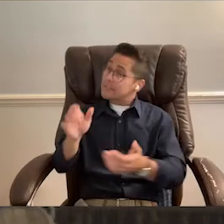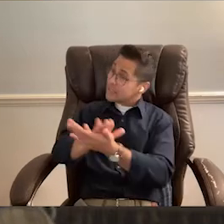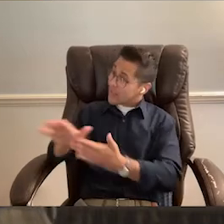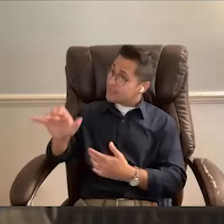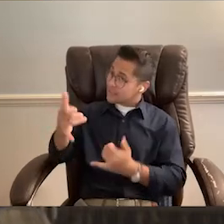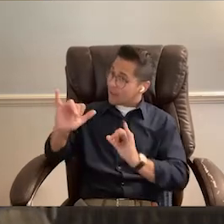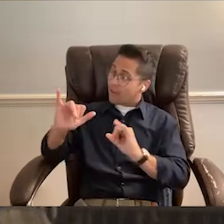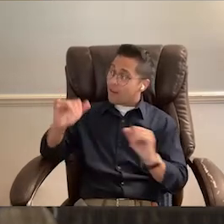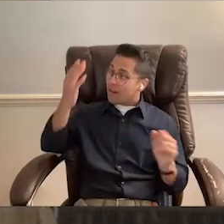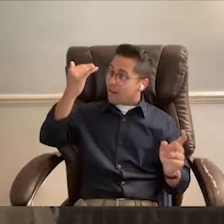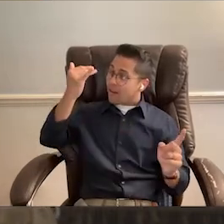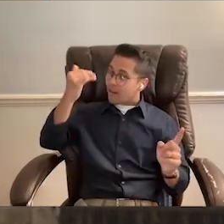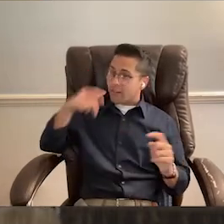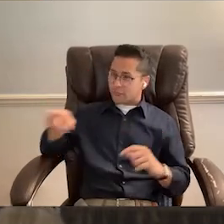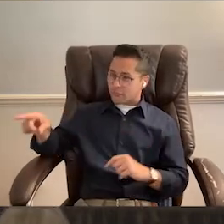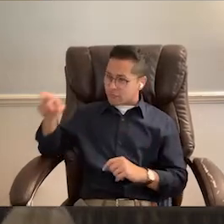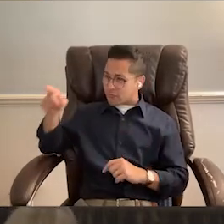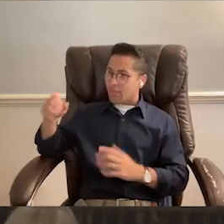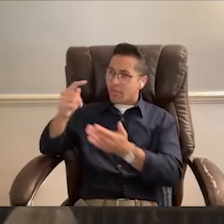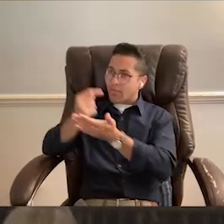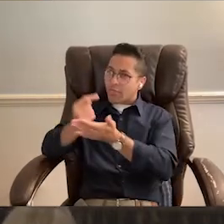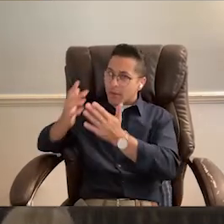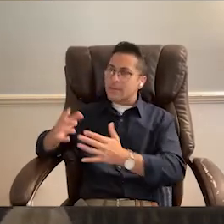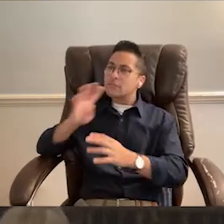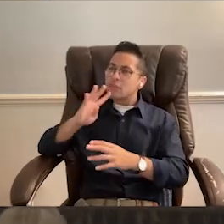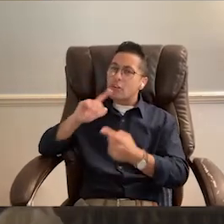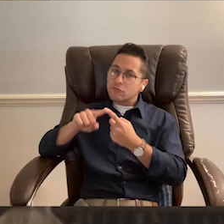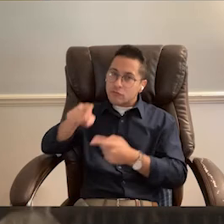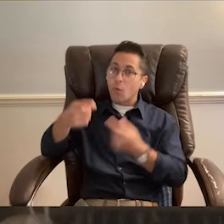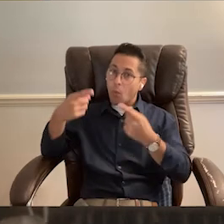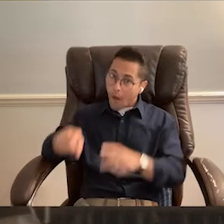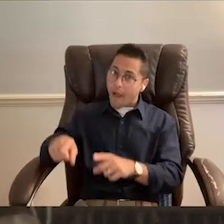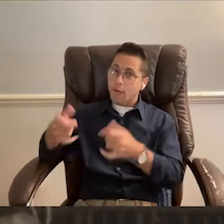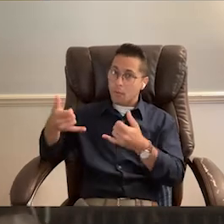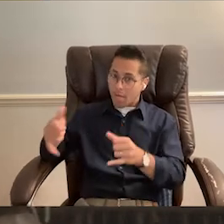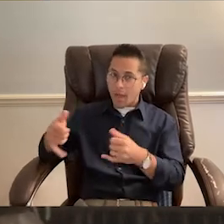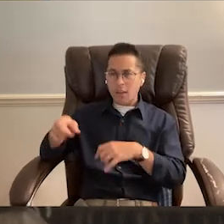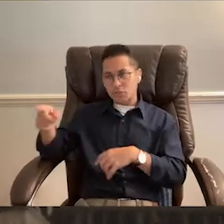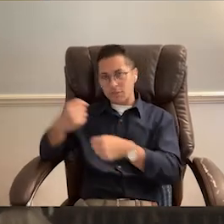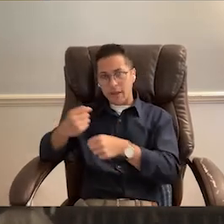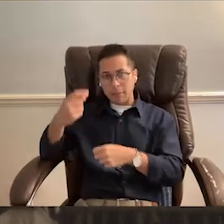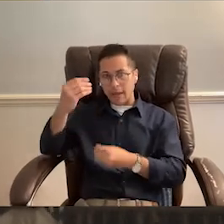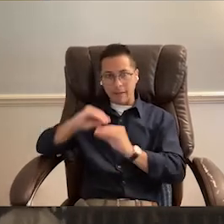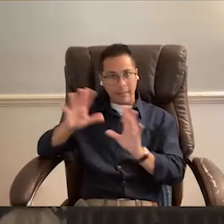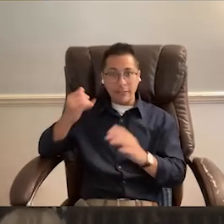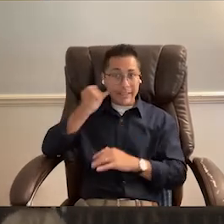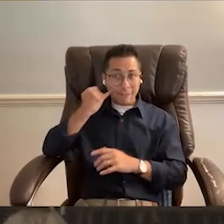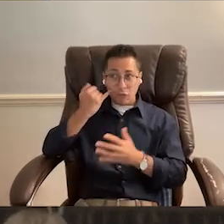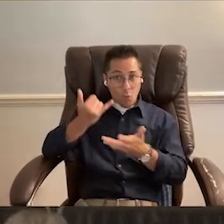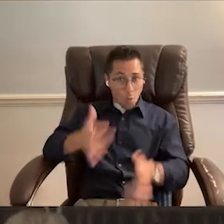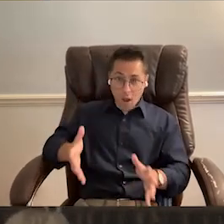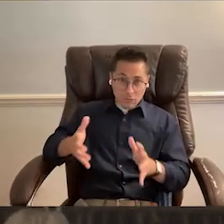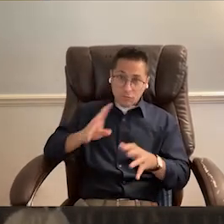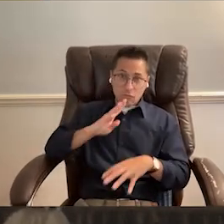switch up. No, I don't want play therapy. I want somebody I can talk to. But I mean, it's nice though because like she talks to you while you're